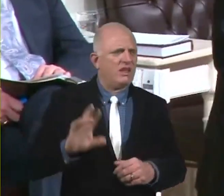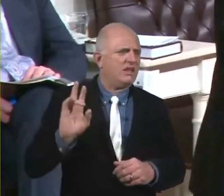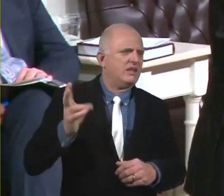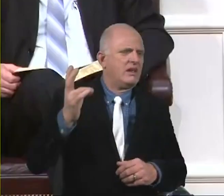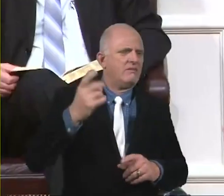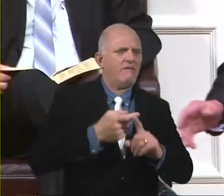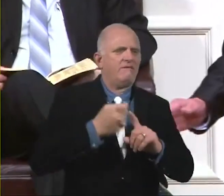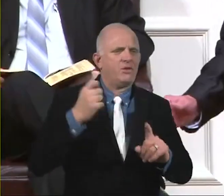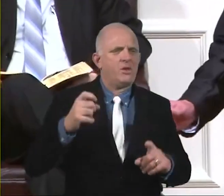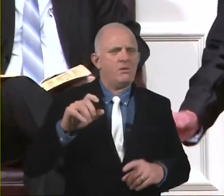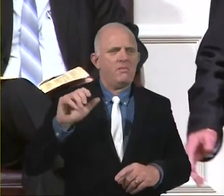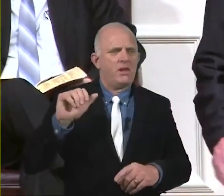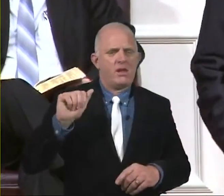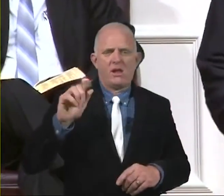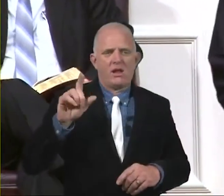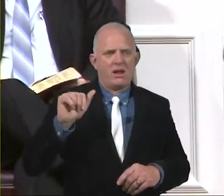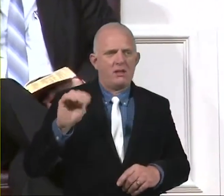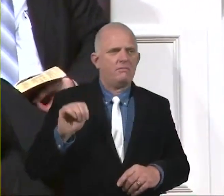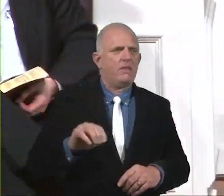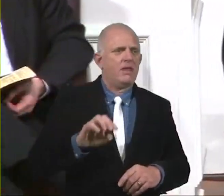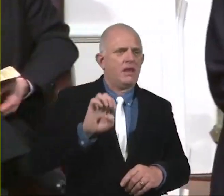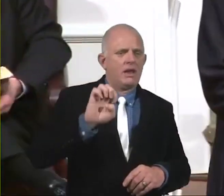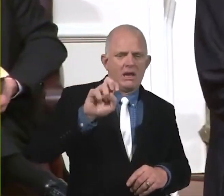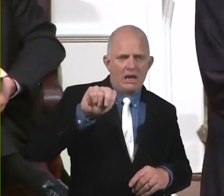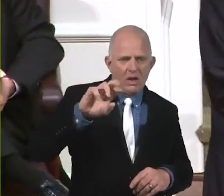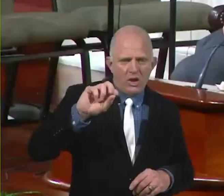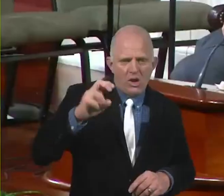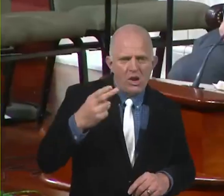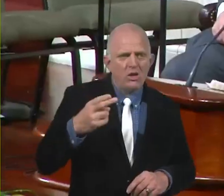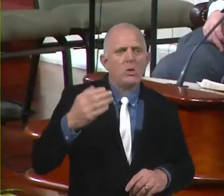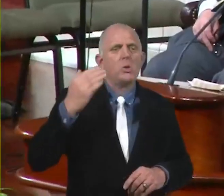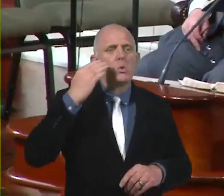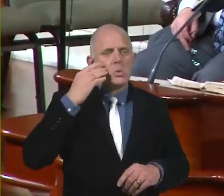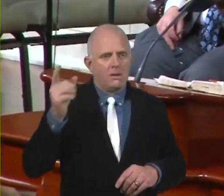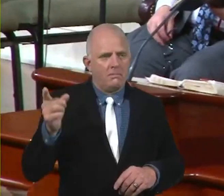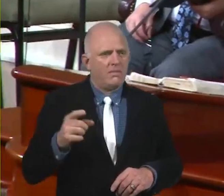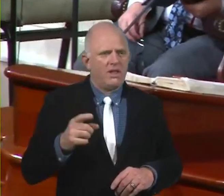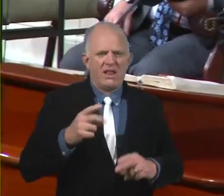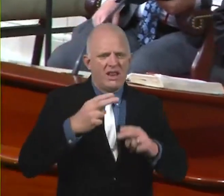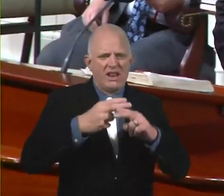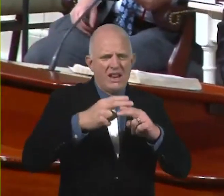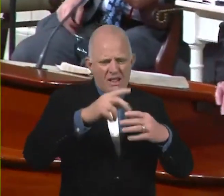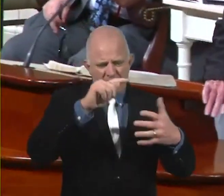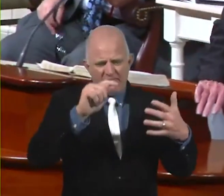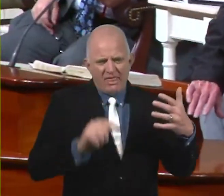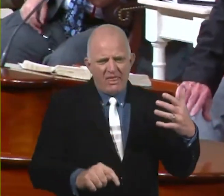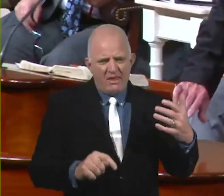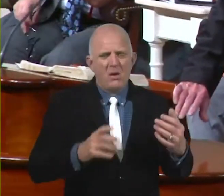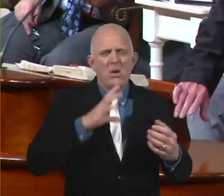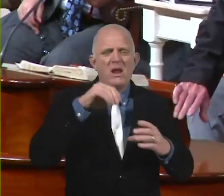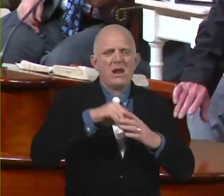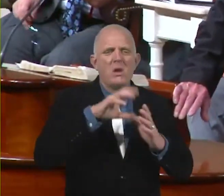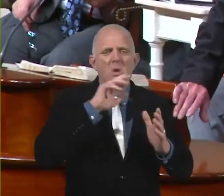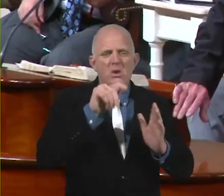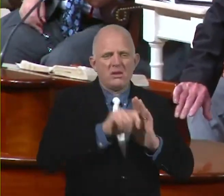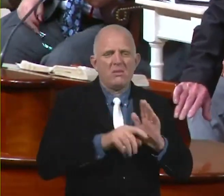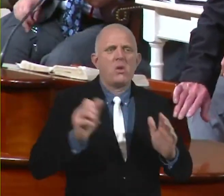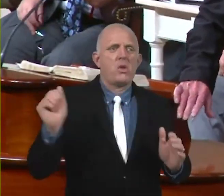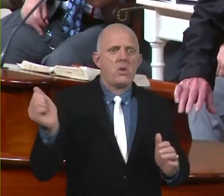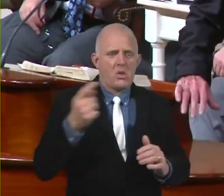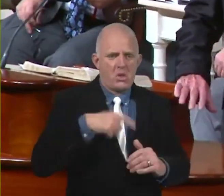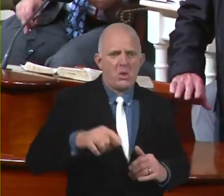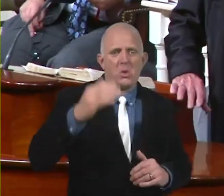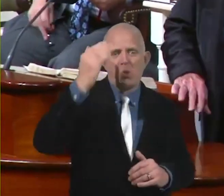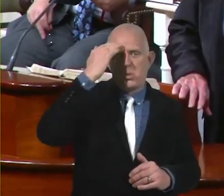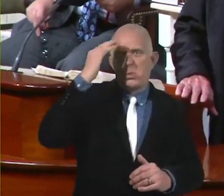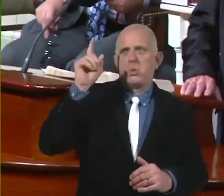Enoch knew him, coming with 10,000 of his saints. And you can just go on and on through the Old Testament. Oh, they knew him. I